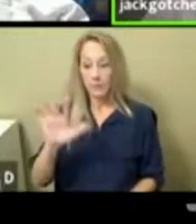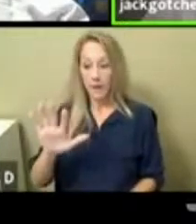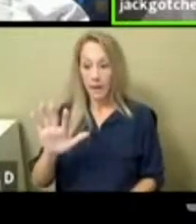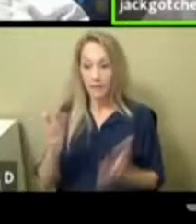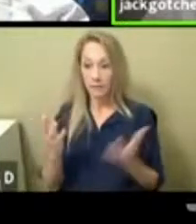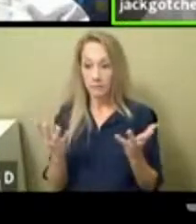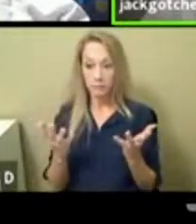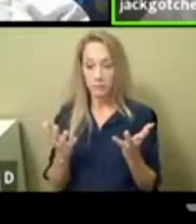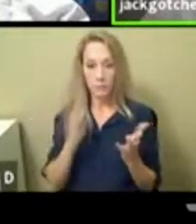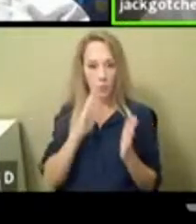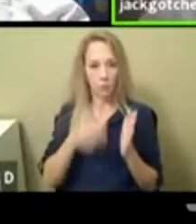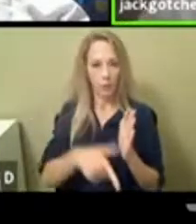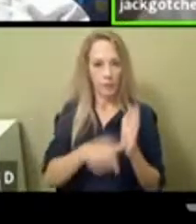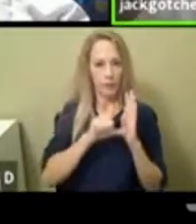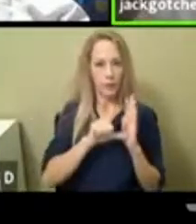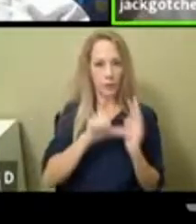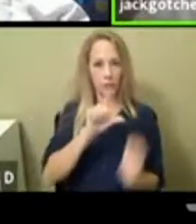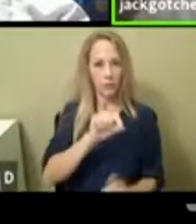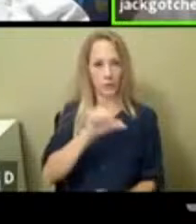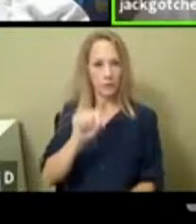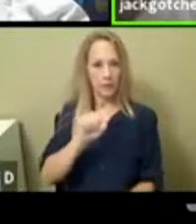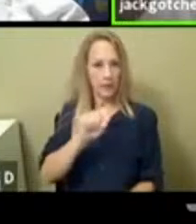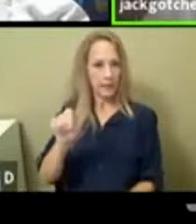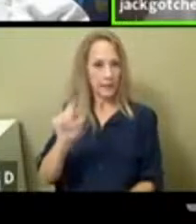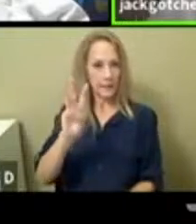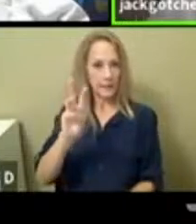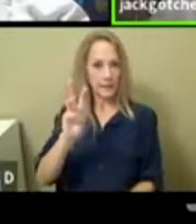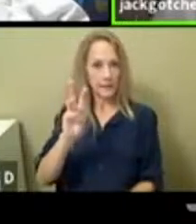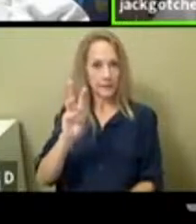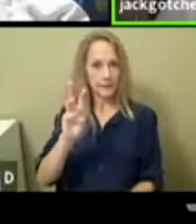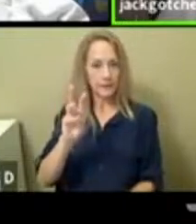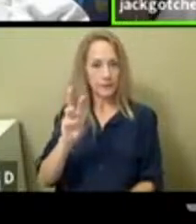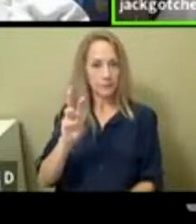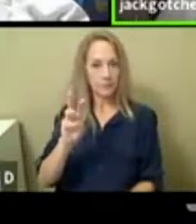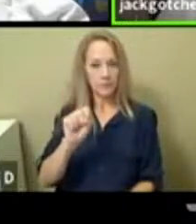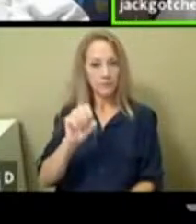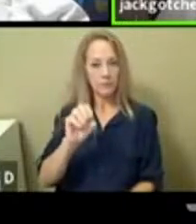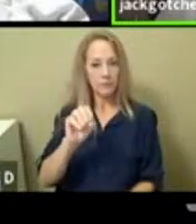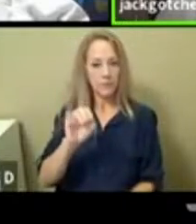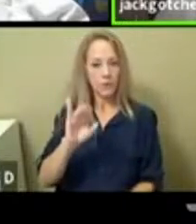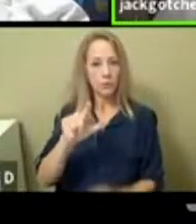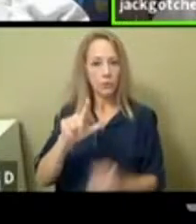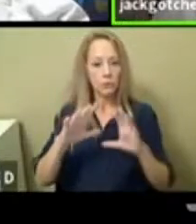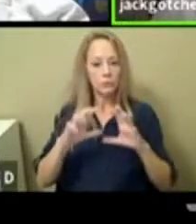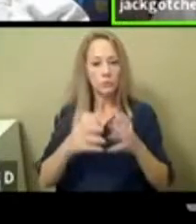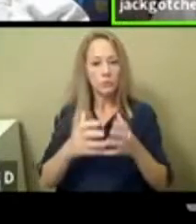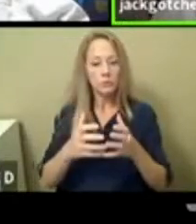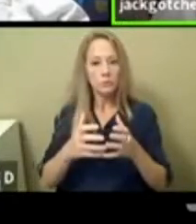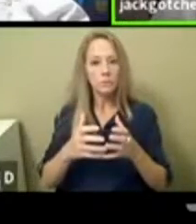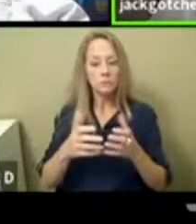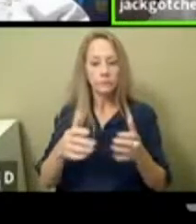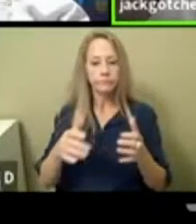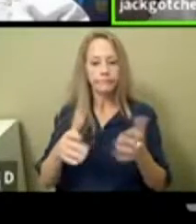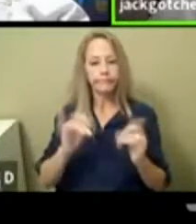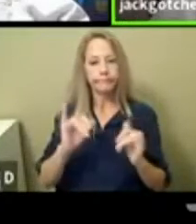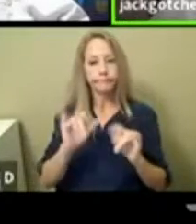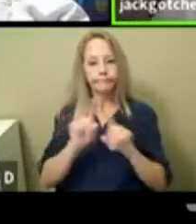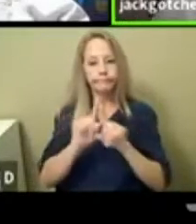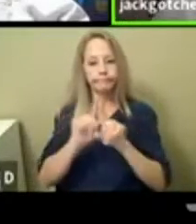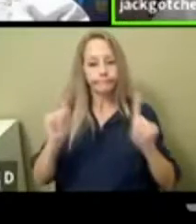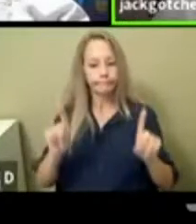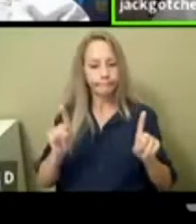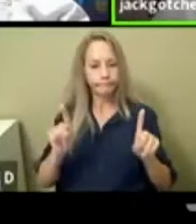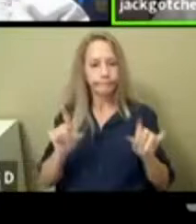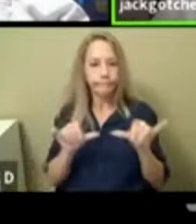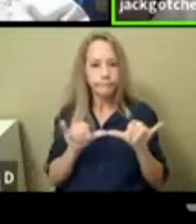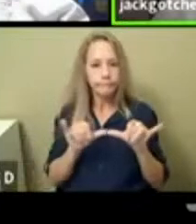of 2020-6, which is the social group transmission suppression or social distancing